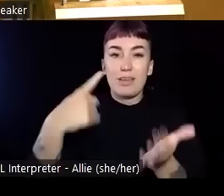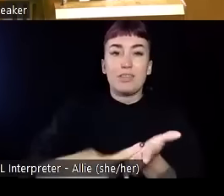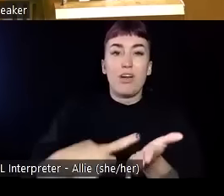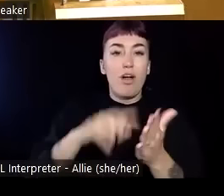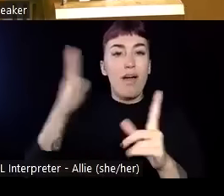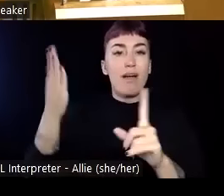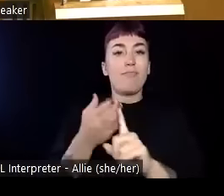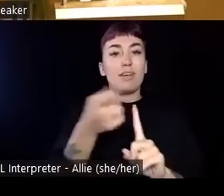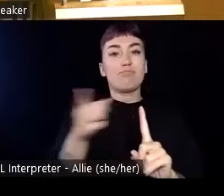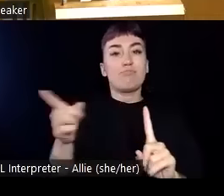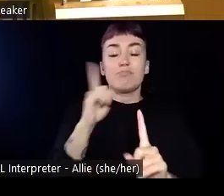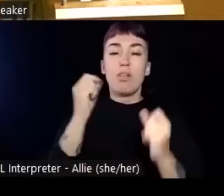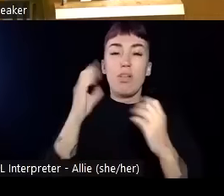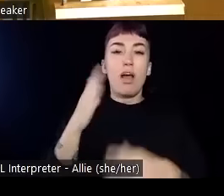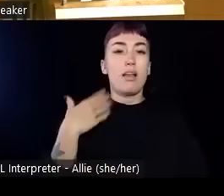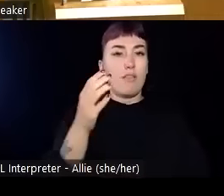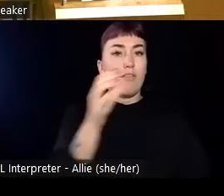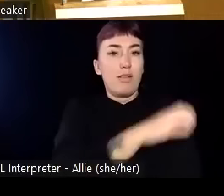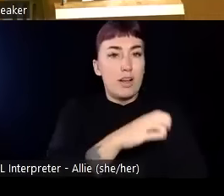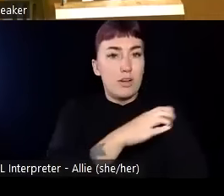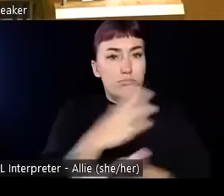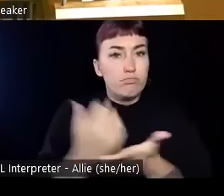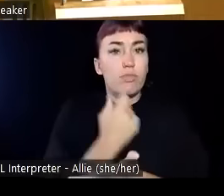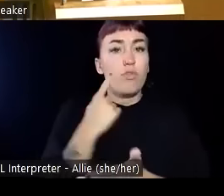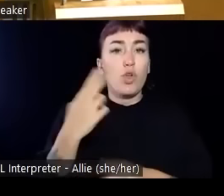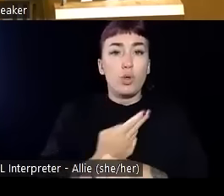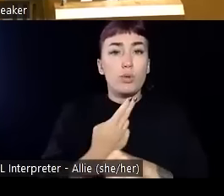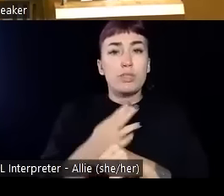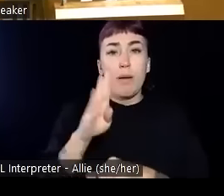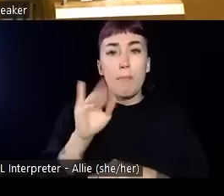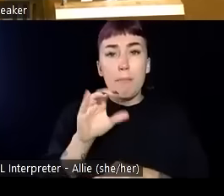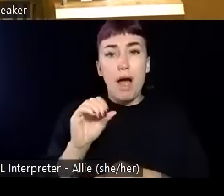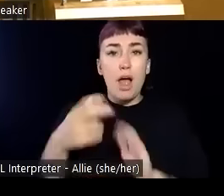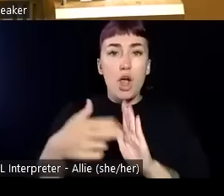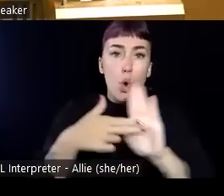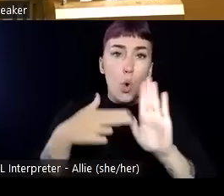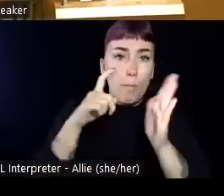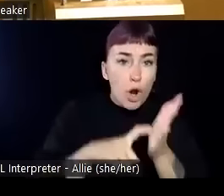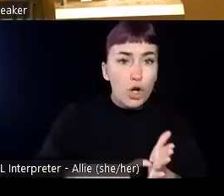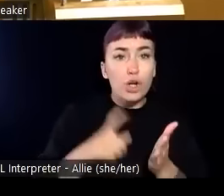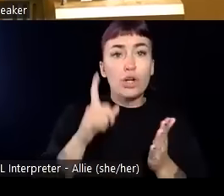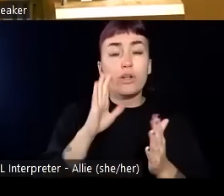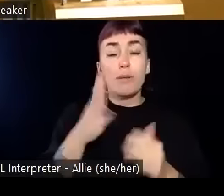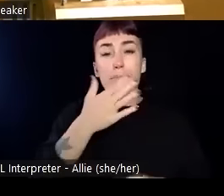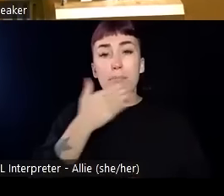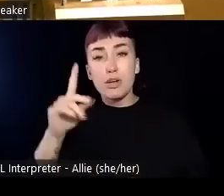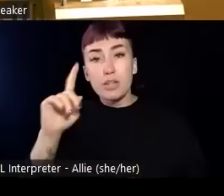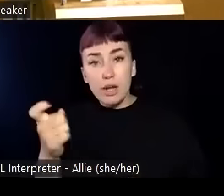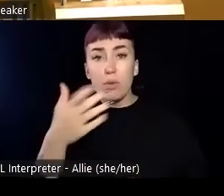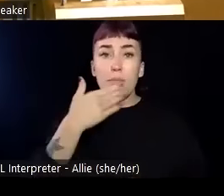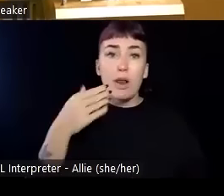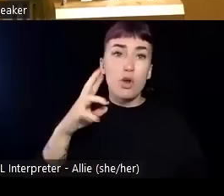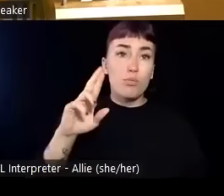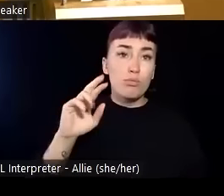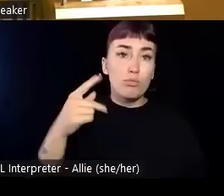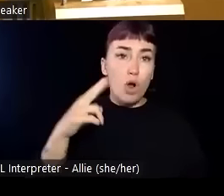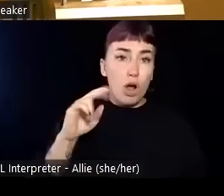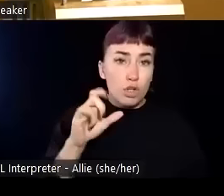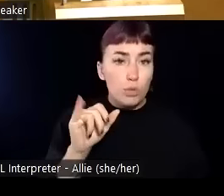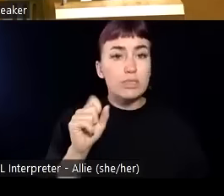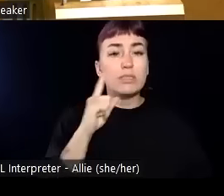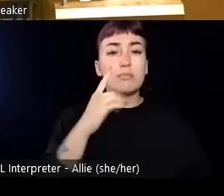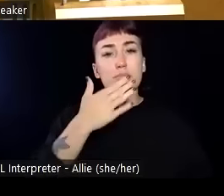lot of clinical utility for the use of biomarkers. It helps give us better diagnoses, better prognoses, and perform better clinical